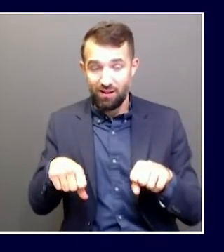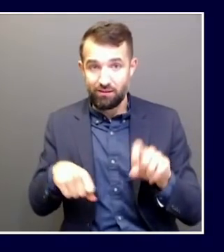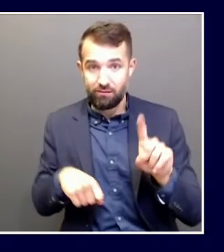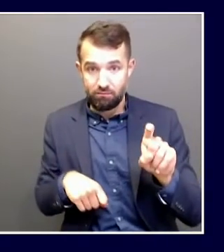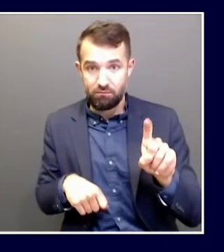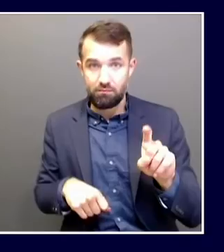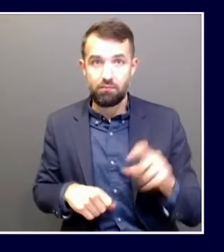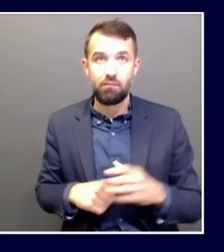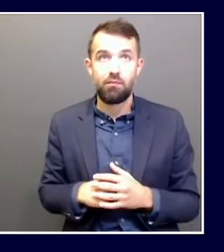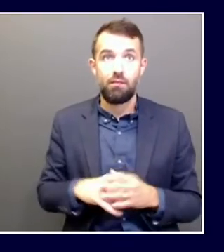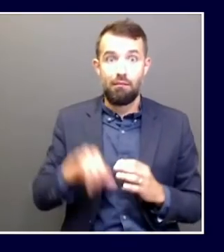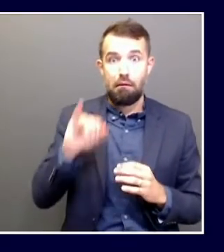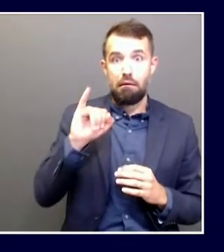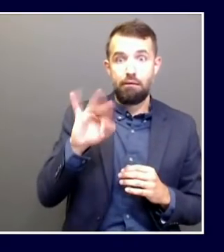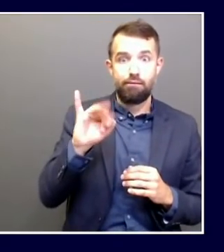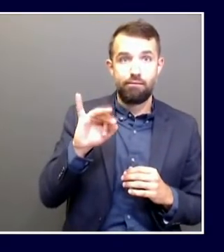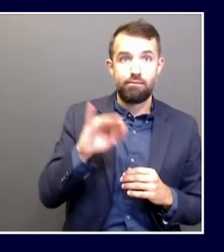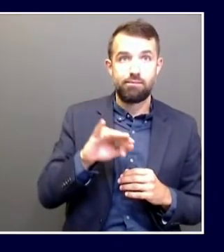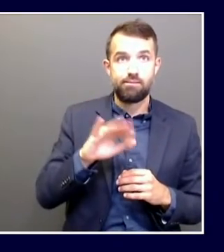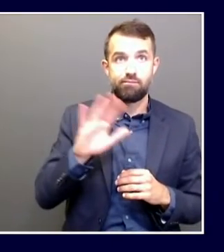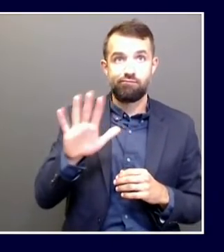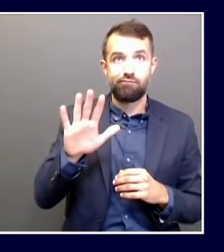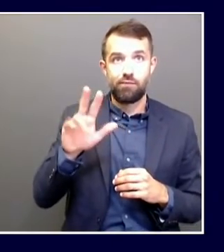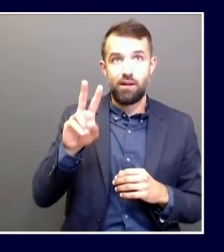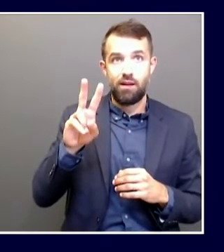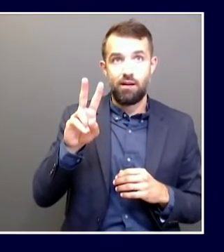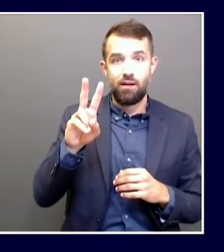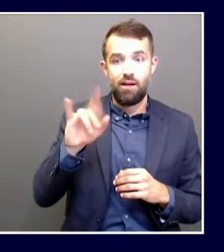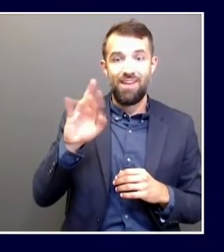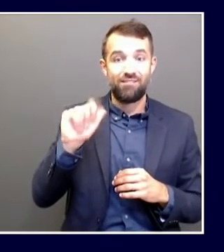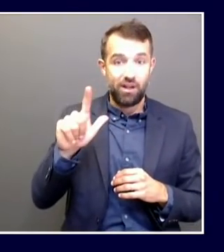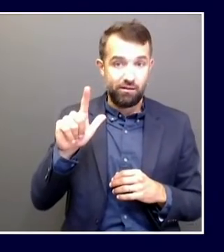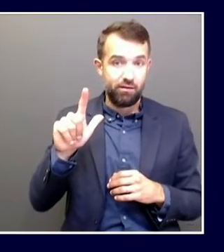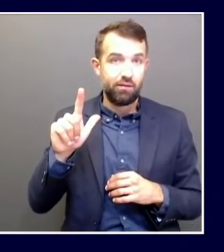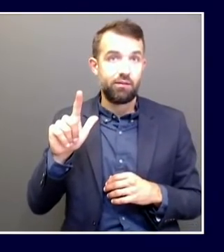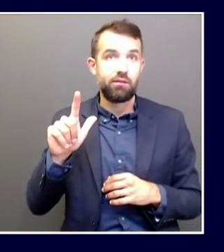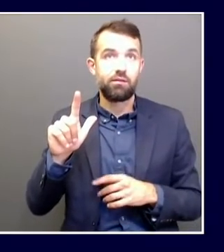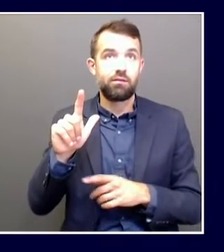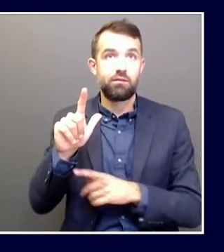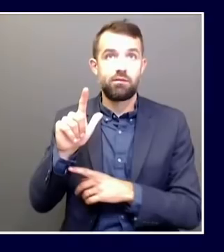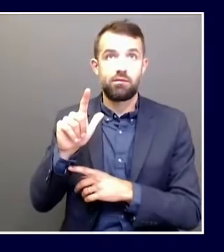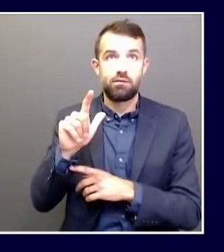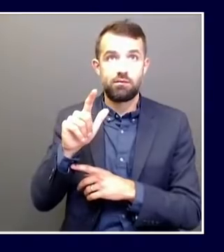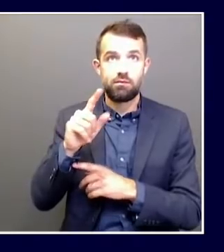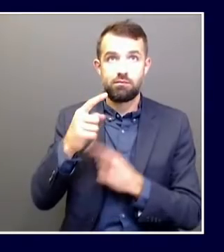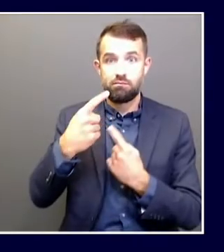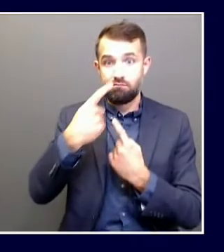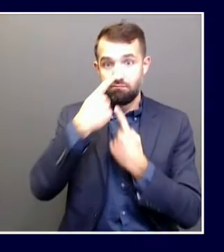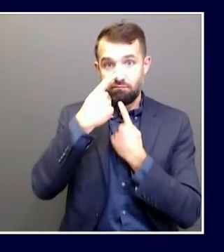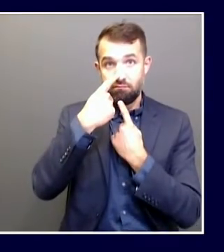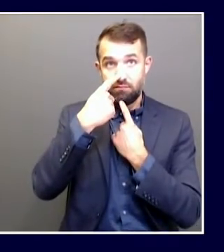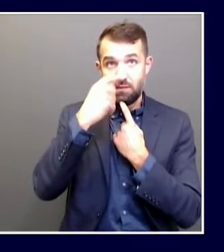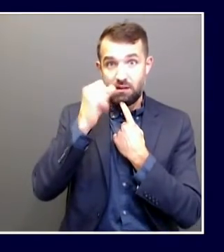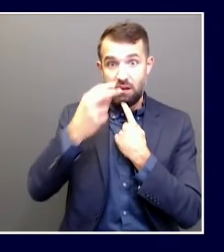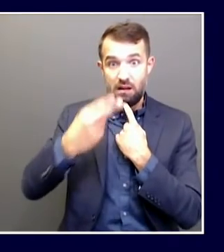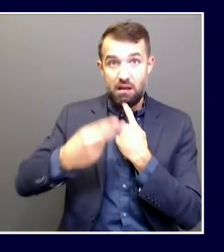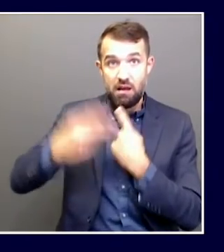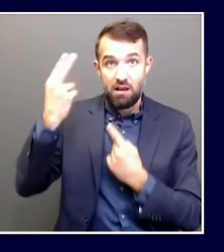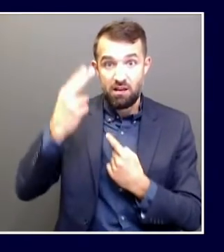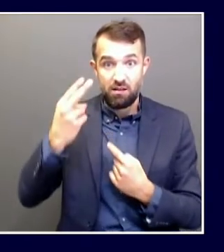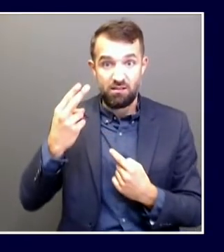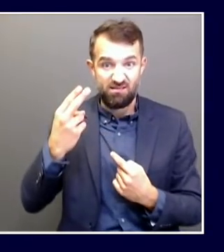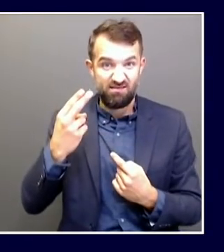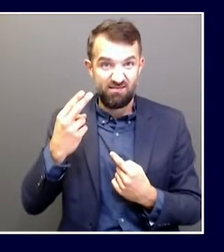are many places, whether it's a music venue, sometimes small businesses of certain kinds, are asking people to either show proof of